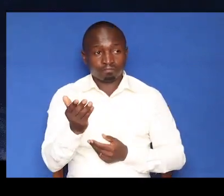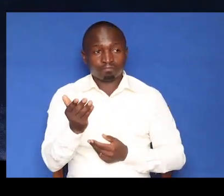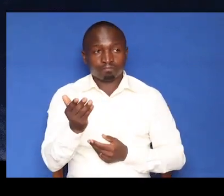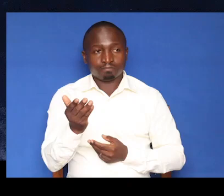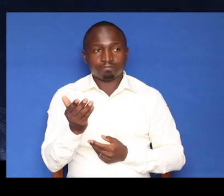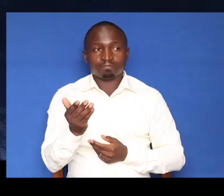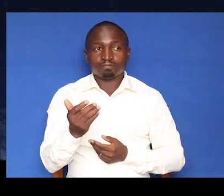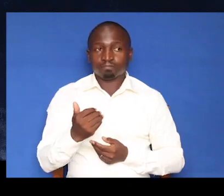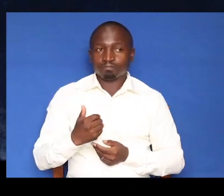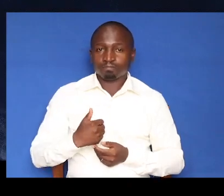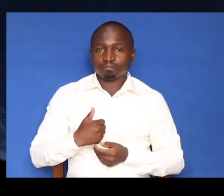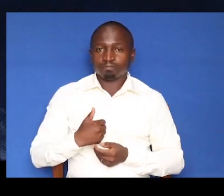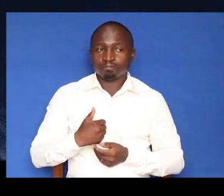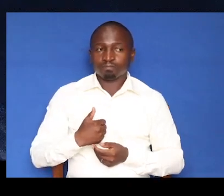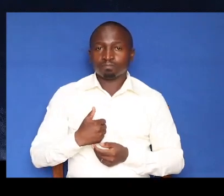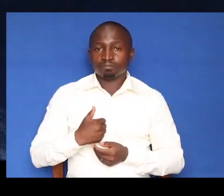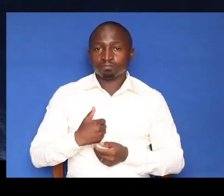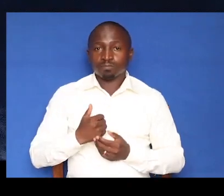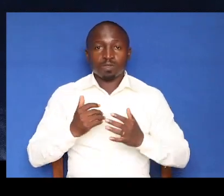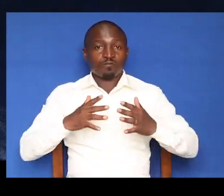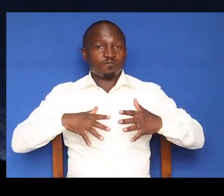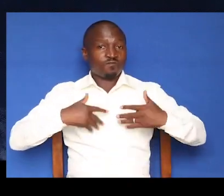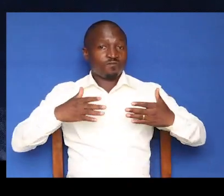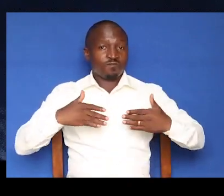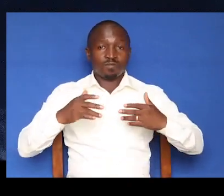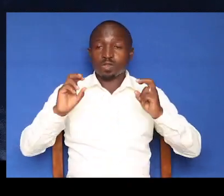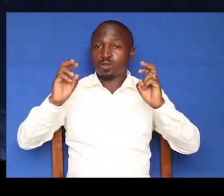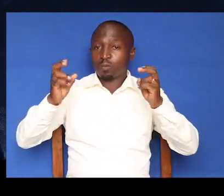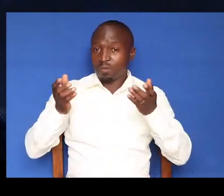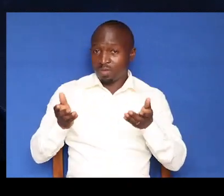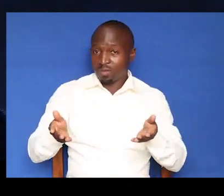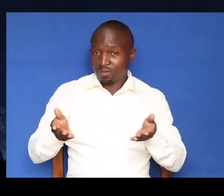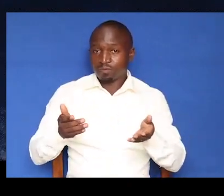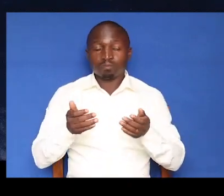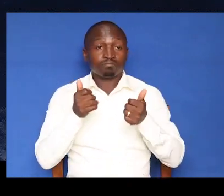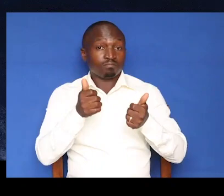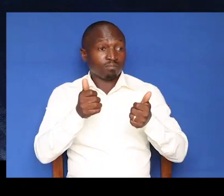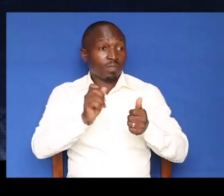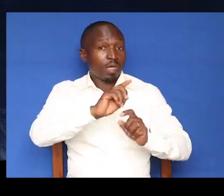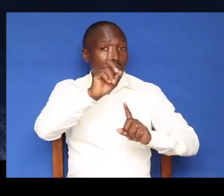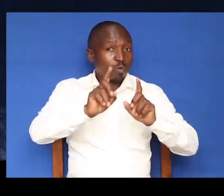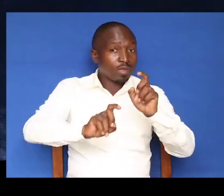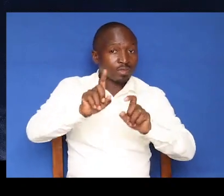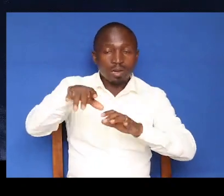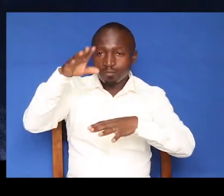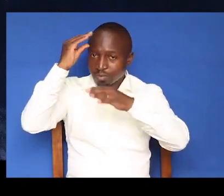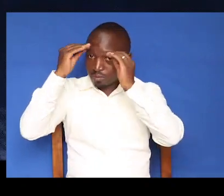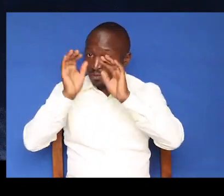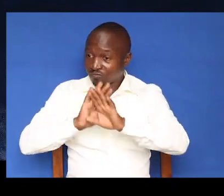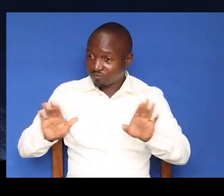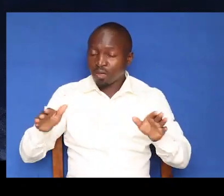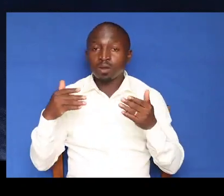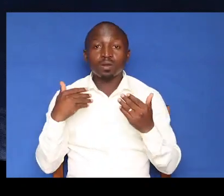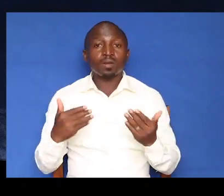dear students, I think you have enjoyed the lesson, and I hope with the questions we had,